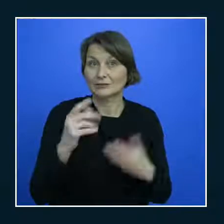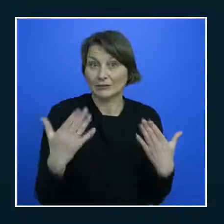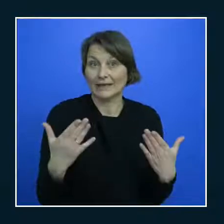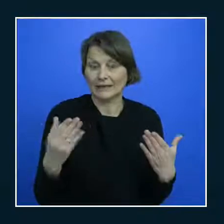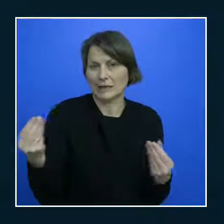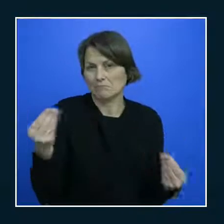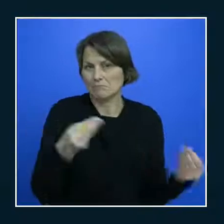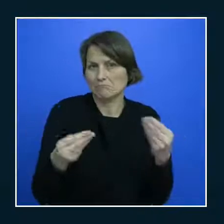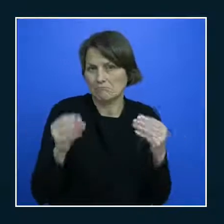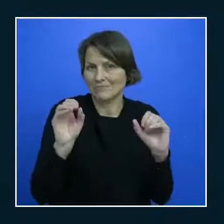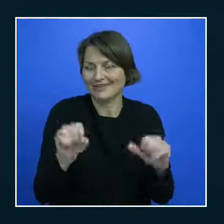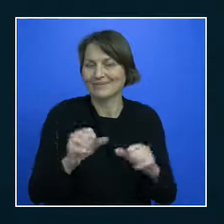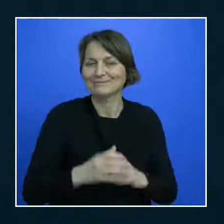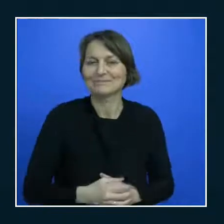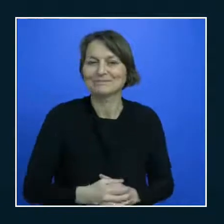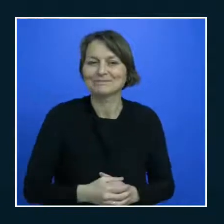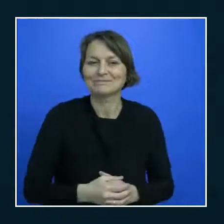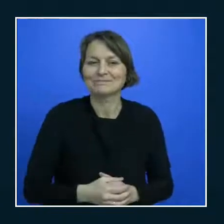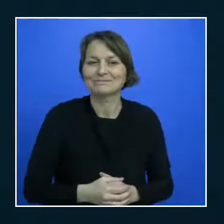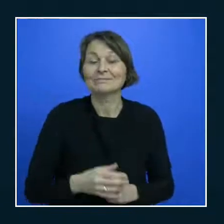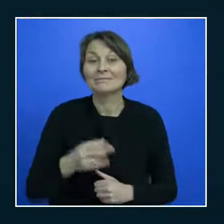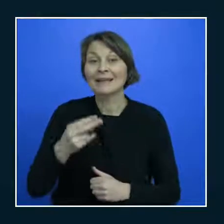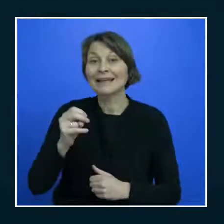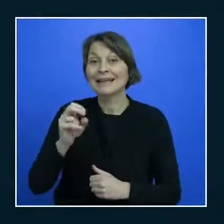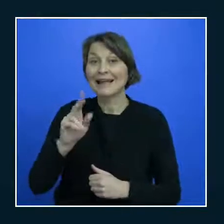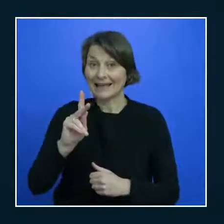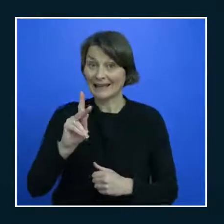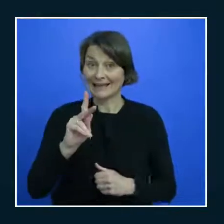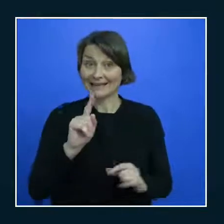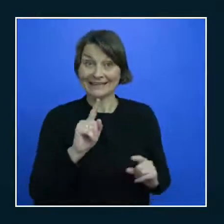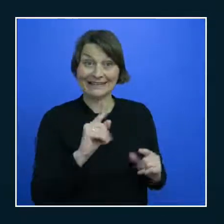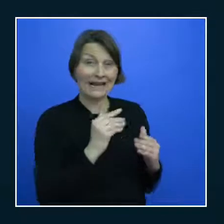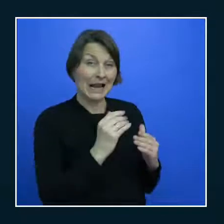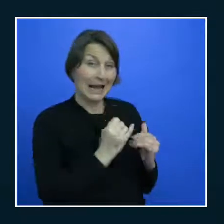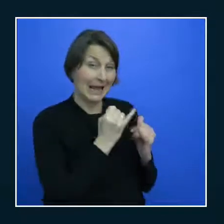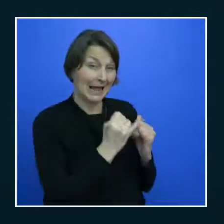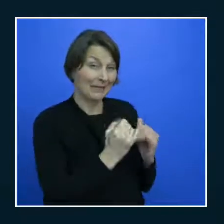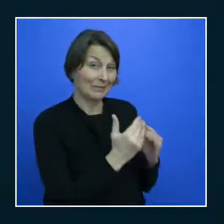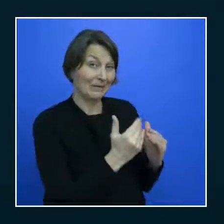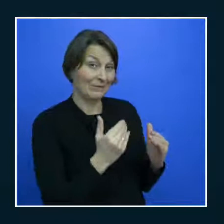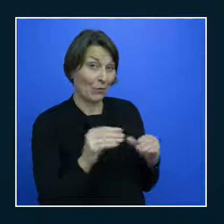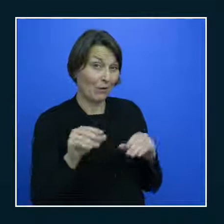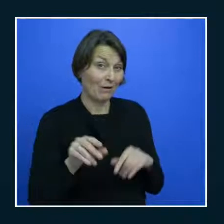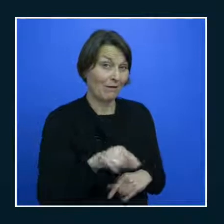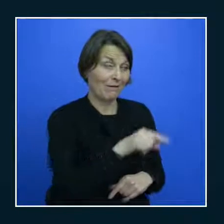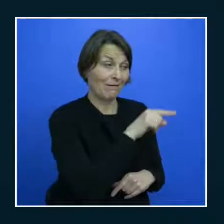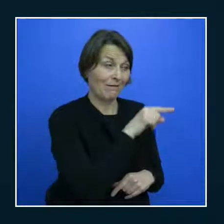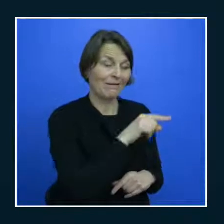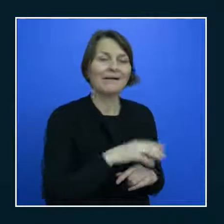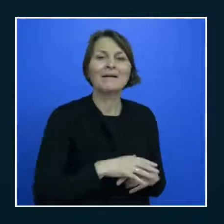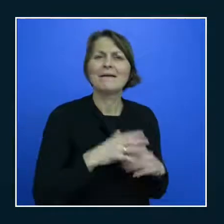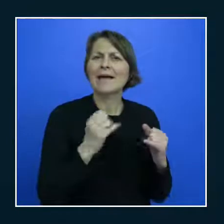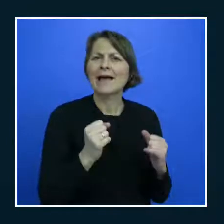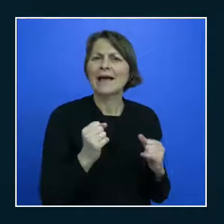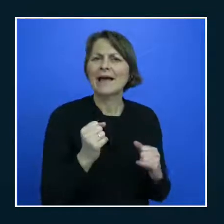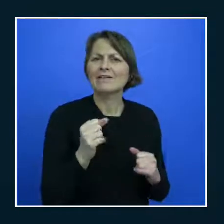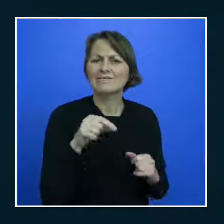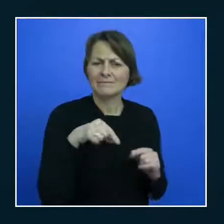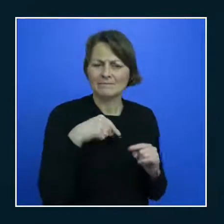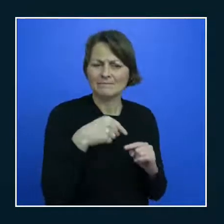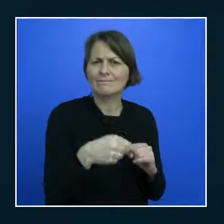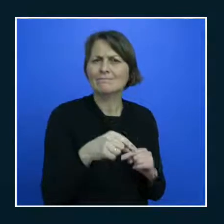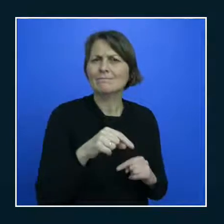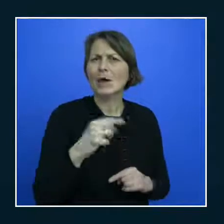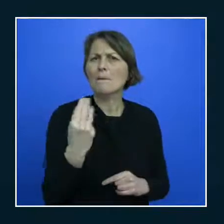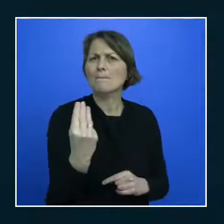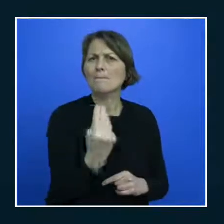And then one final thing before we move to set. Hold on. There is Monday, the 8th of March. There